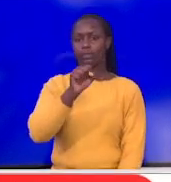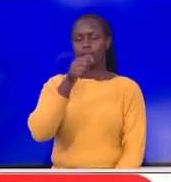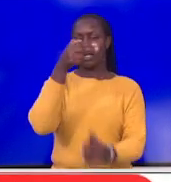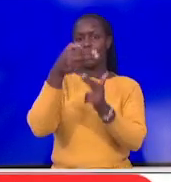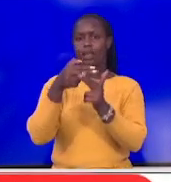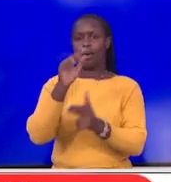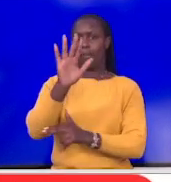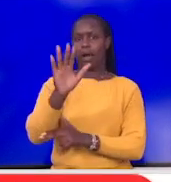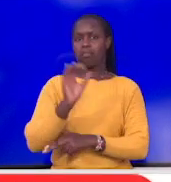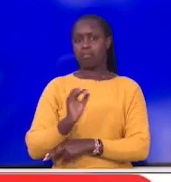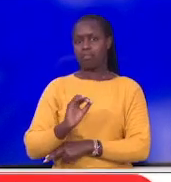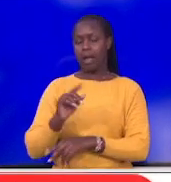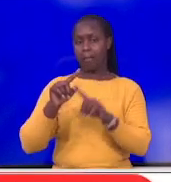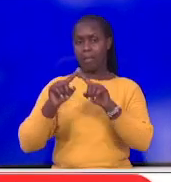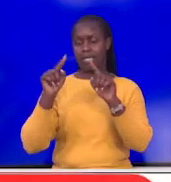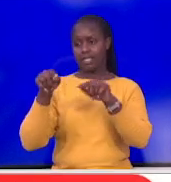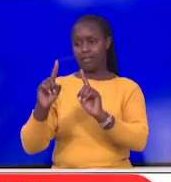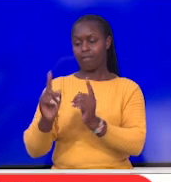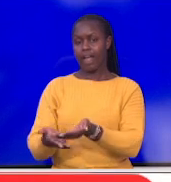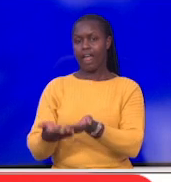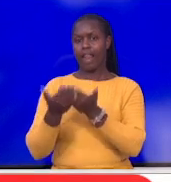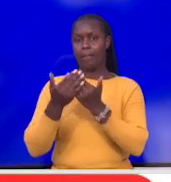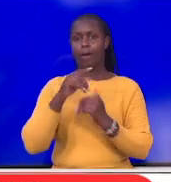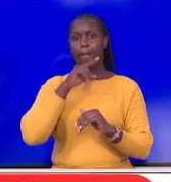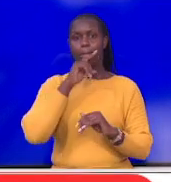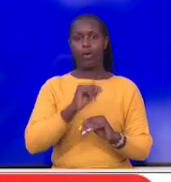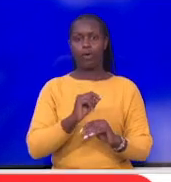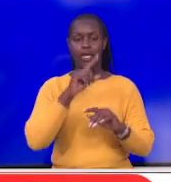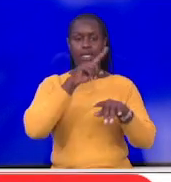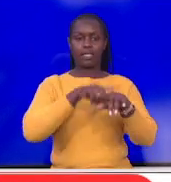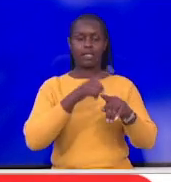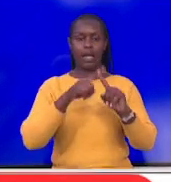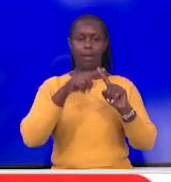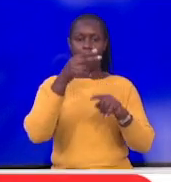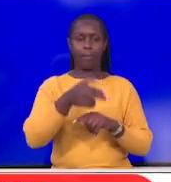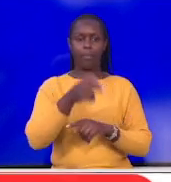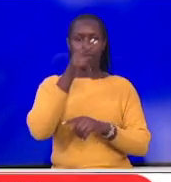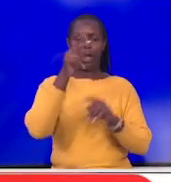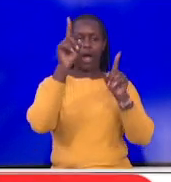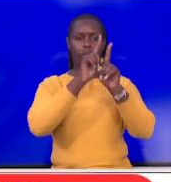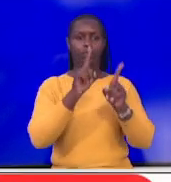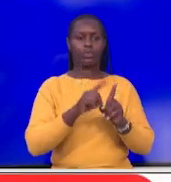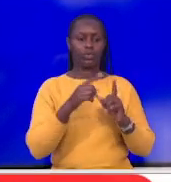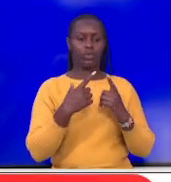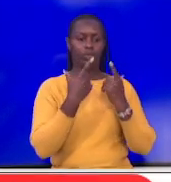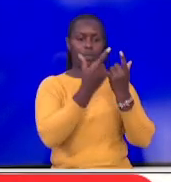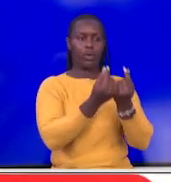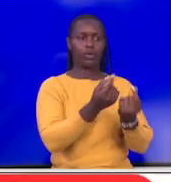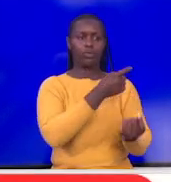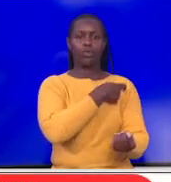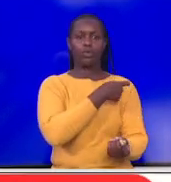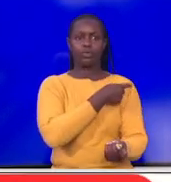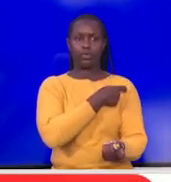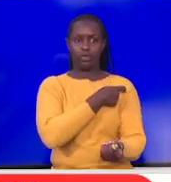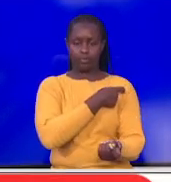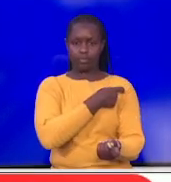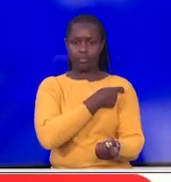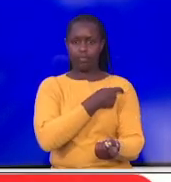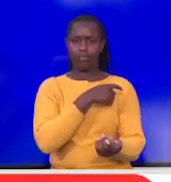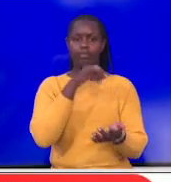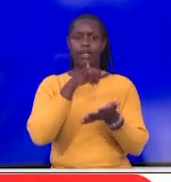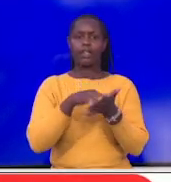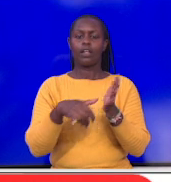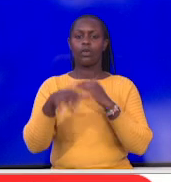Samaritan who assisted Evans after he was hit by a tear gas canister and took him to hospital. It was the most